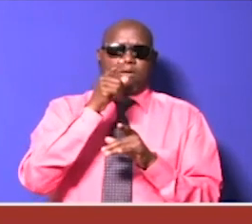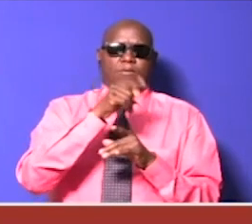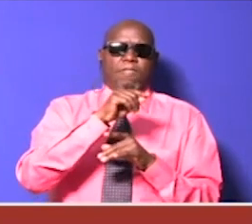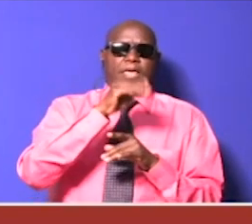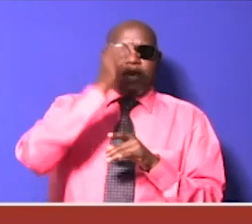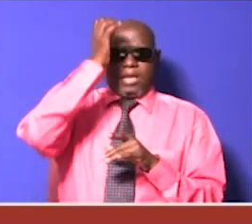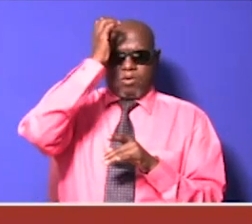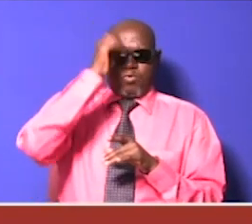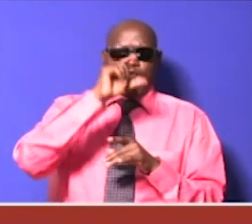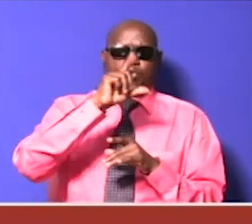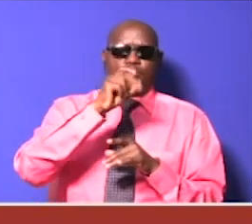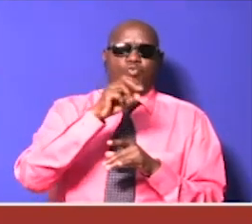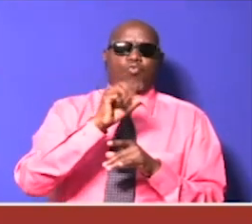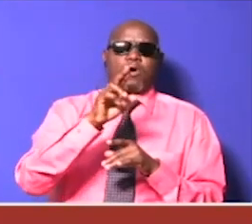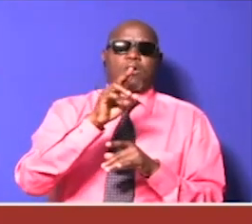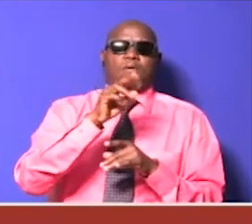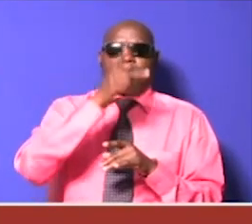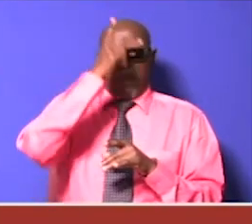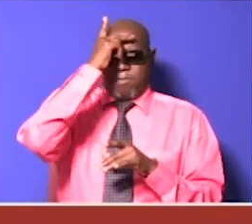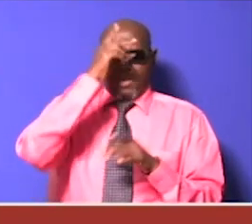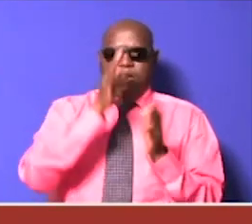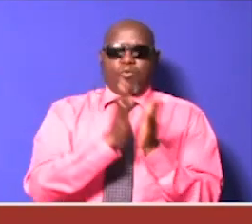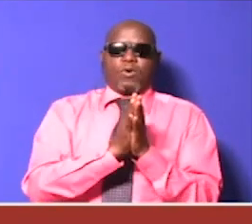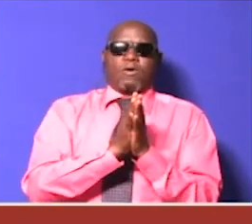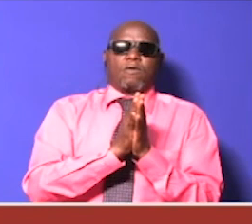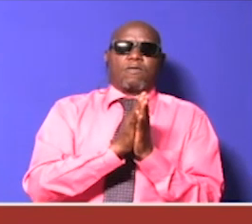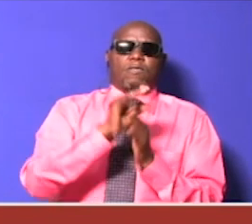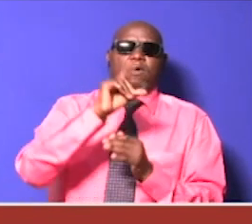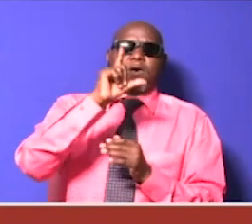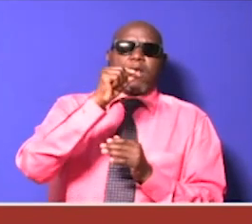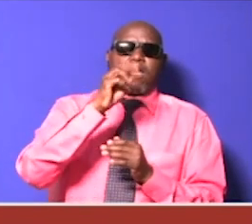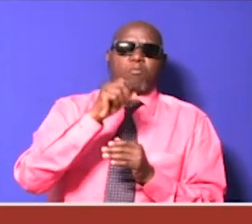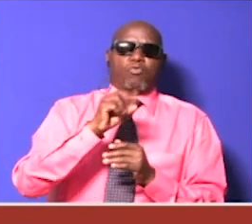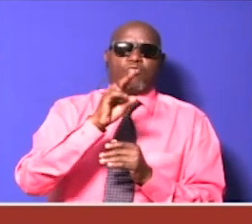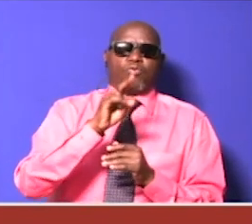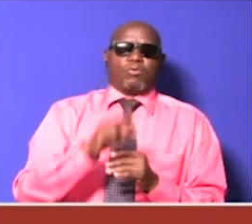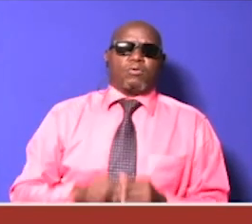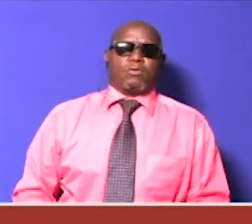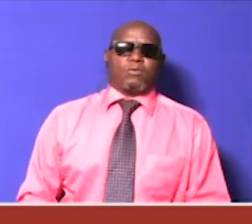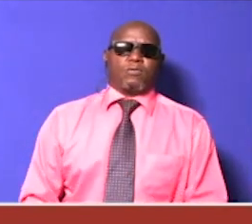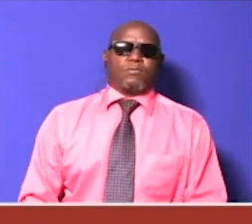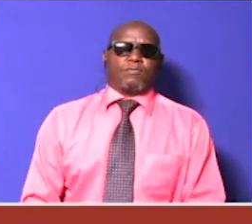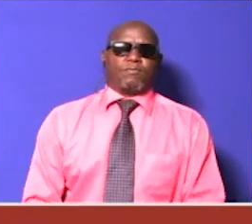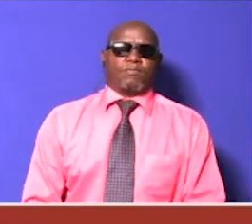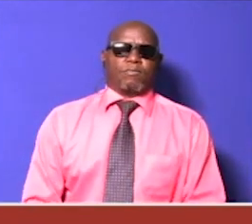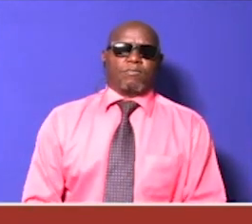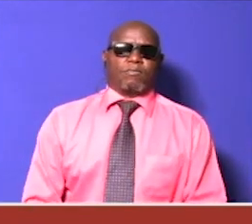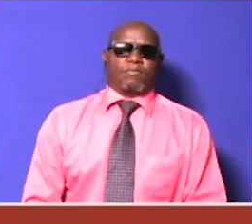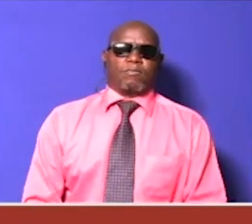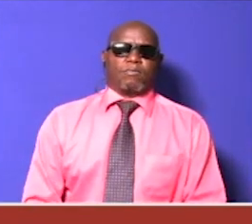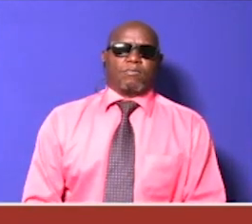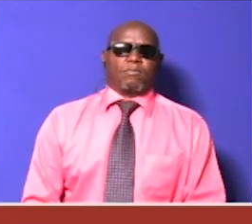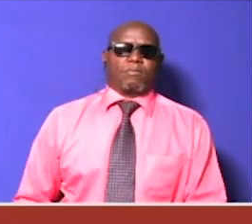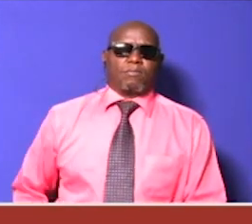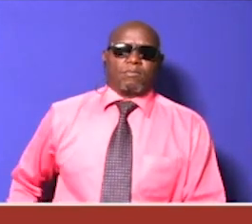Lodwar, Kakamega na Lamu. On behalf of Skyward Express team, I would like to welcome you all today as we mark